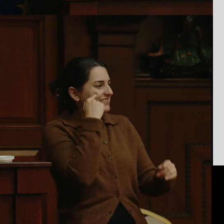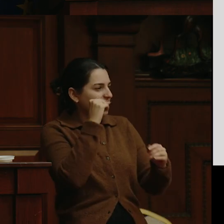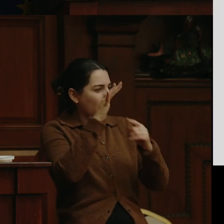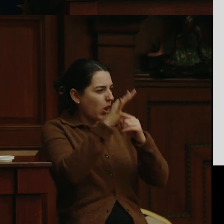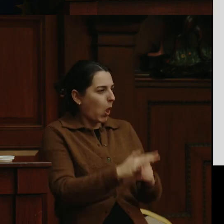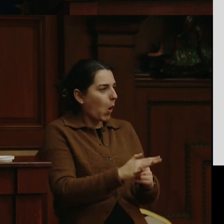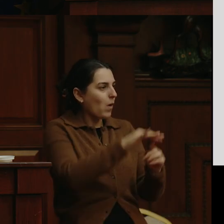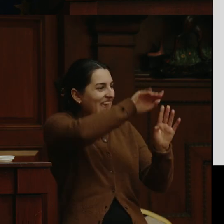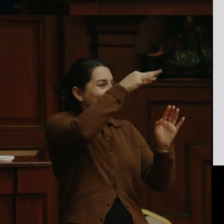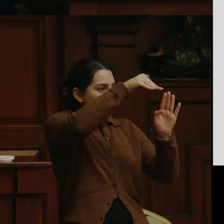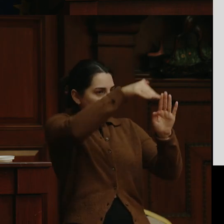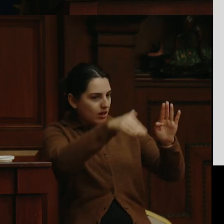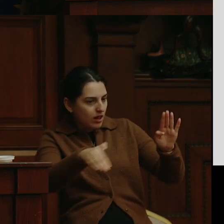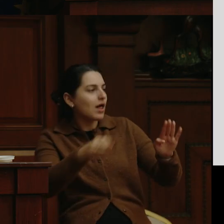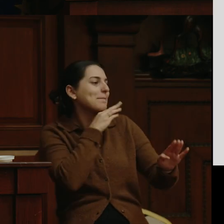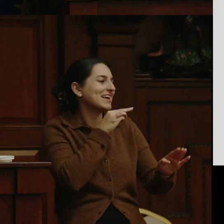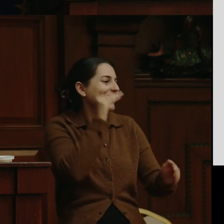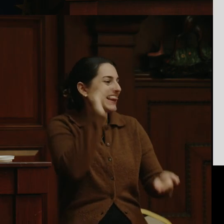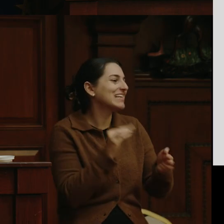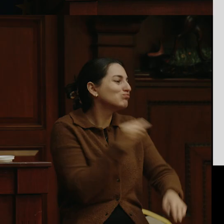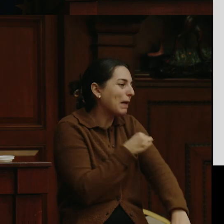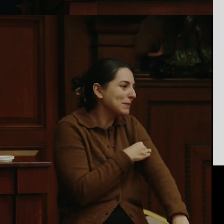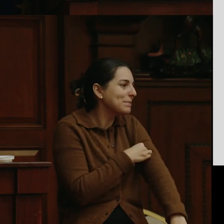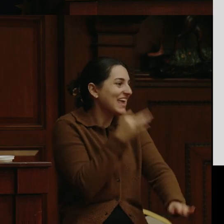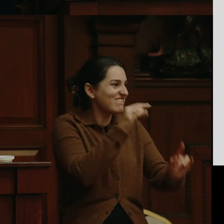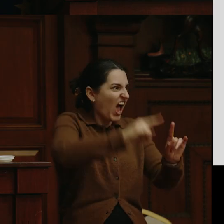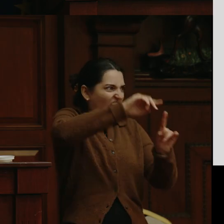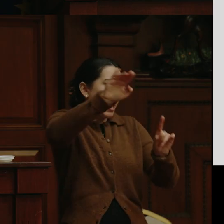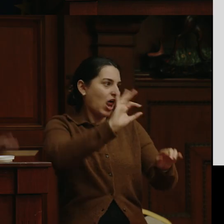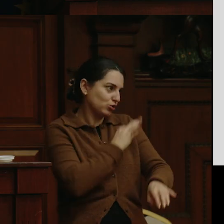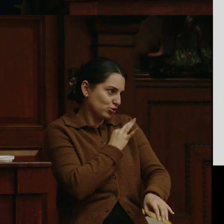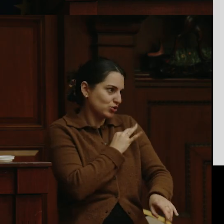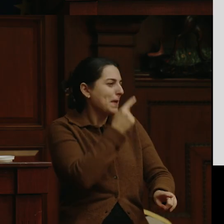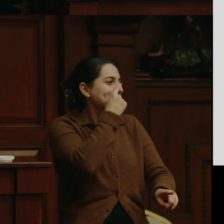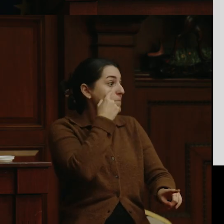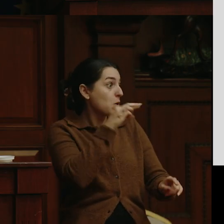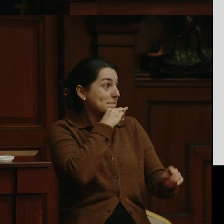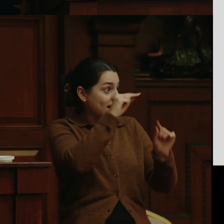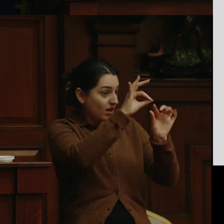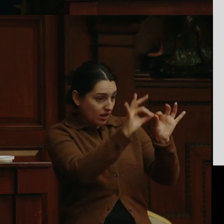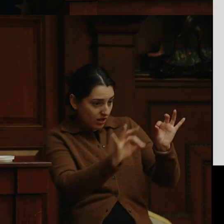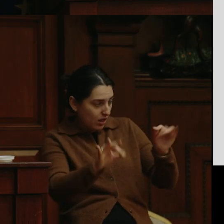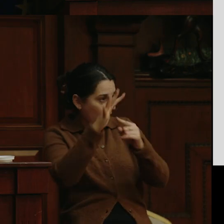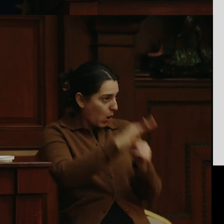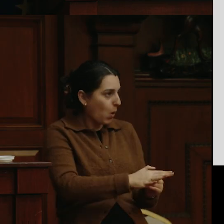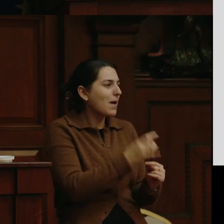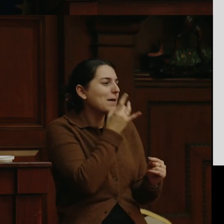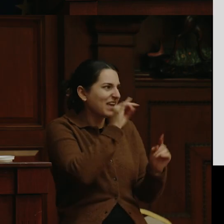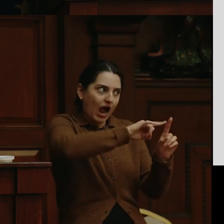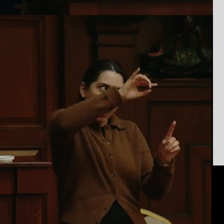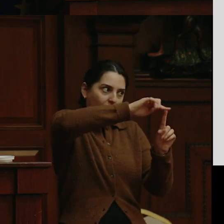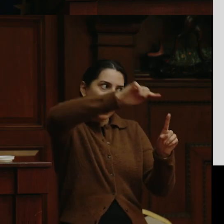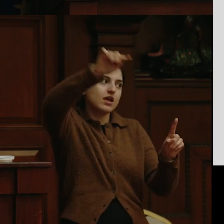lower the score, the less of a problem. So again, you can clearly see that the blue boxes are on the lowest, whereas the peach boxes are up